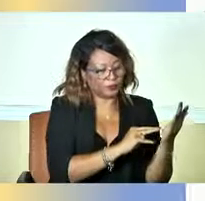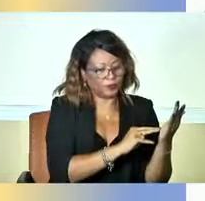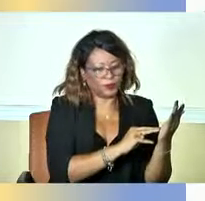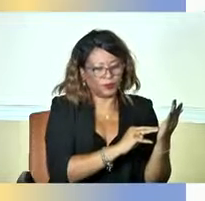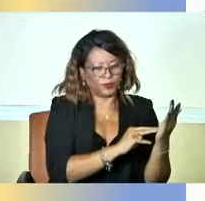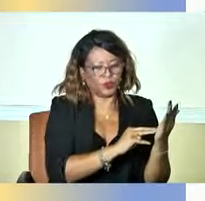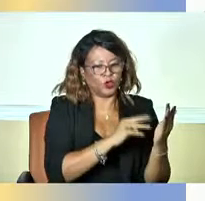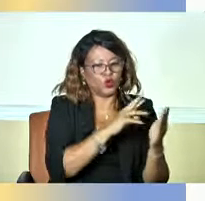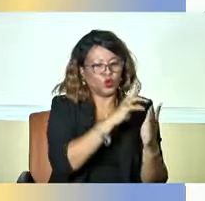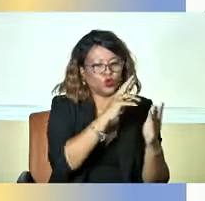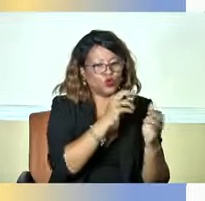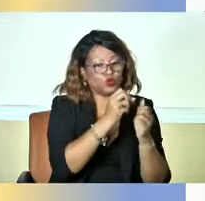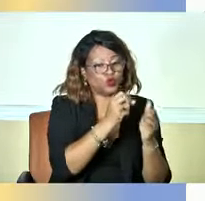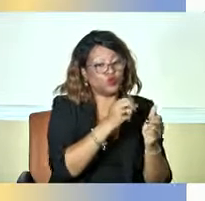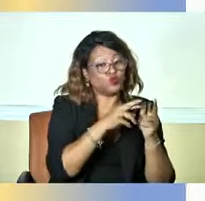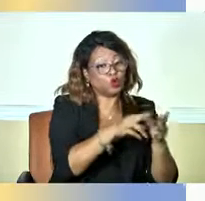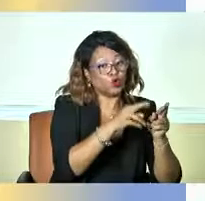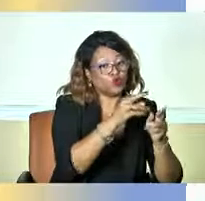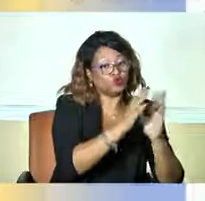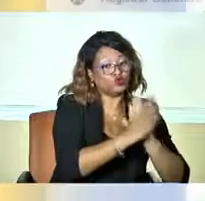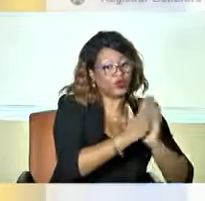Road Traffic Department.